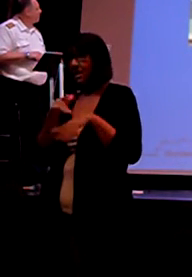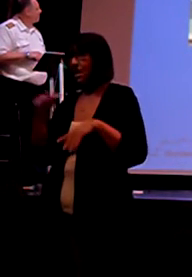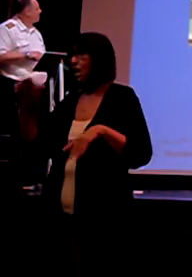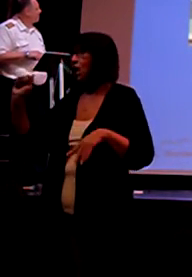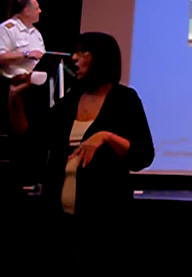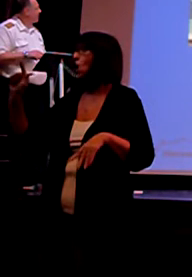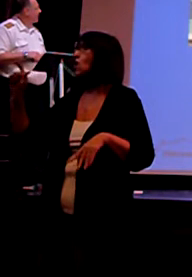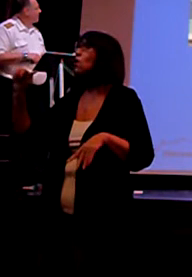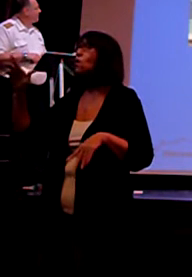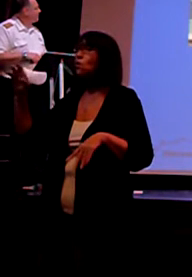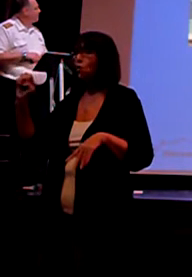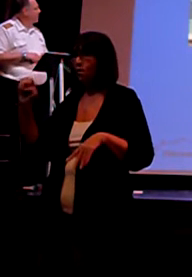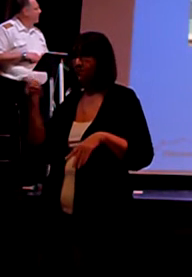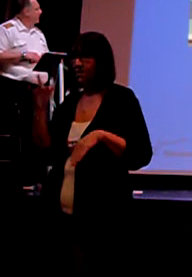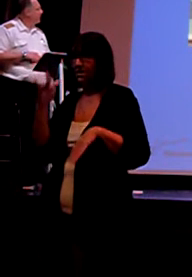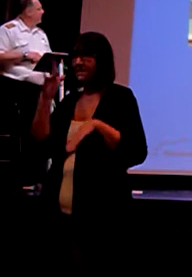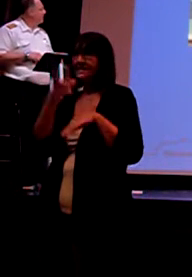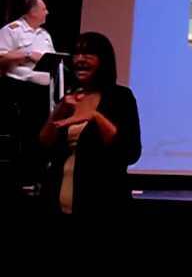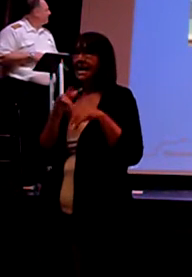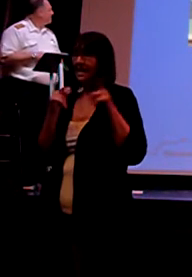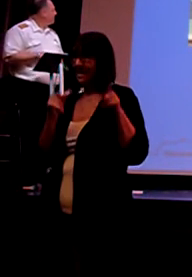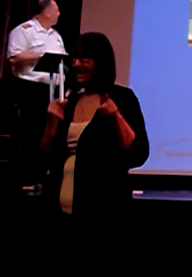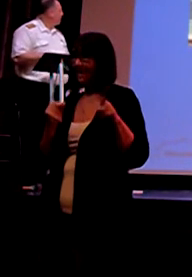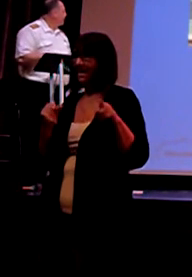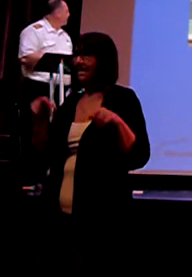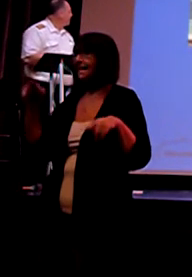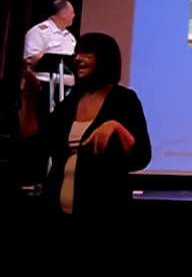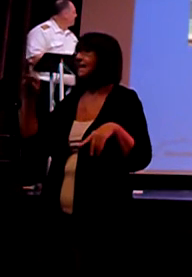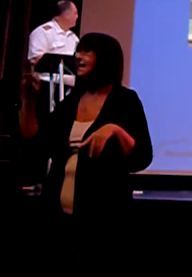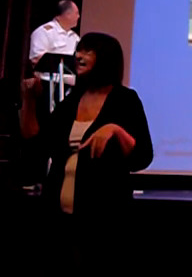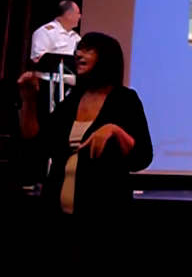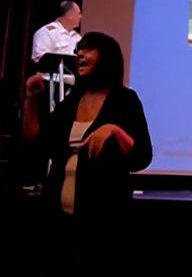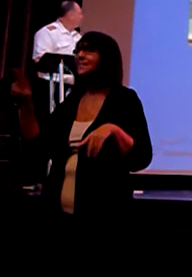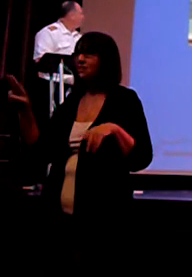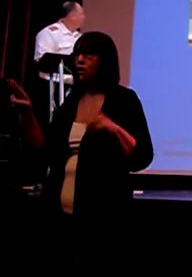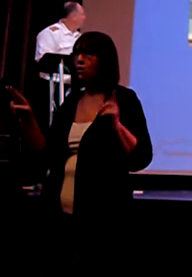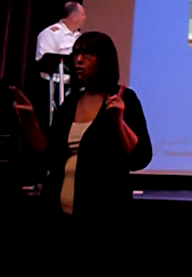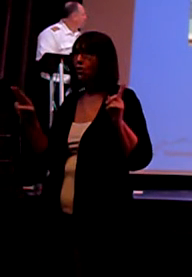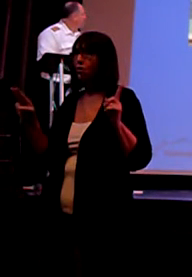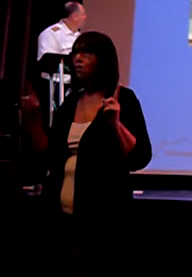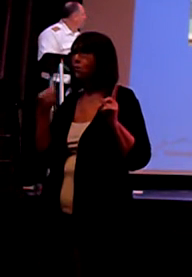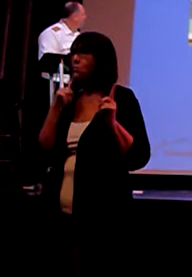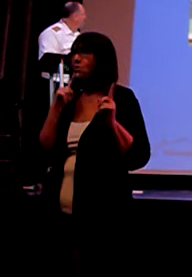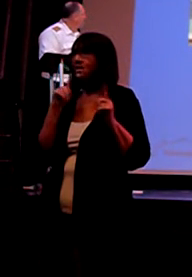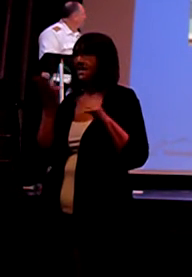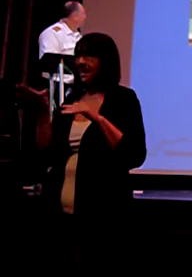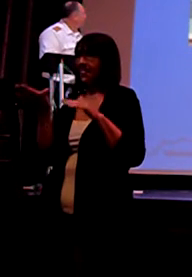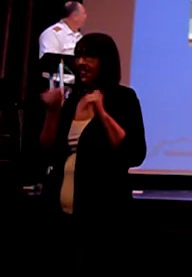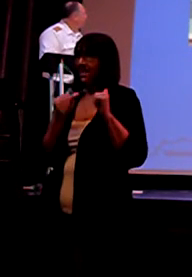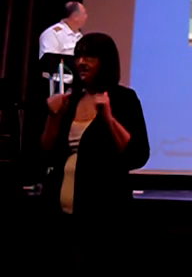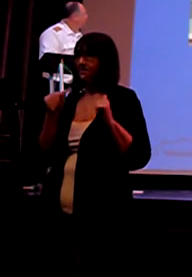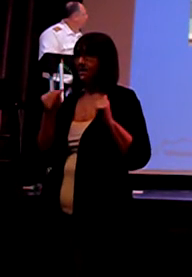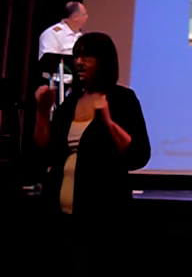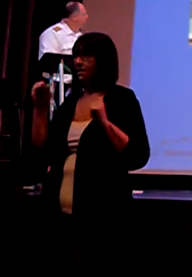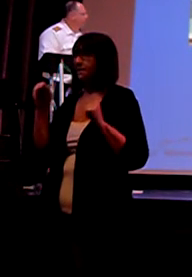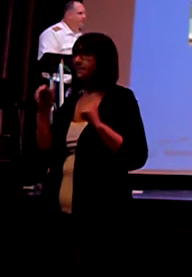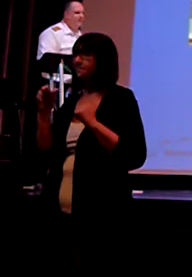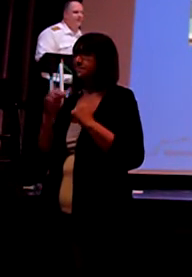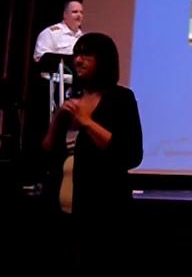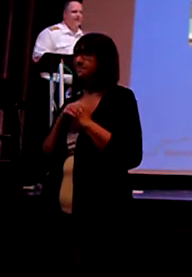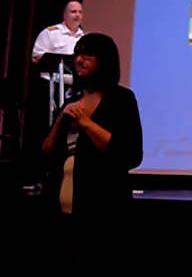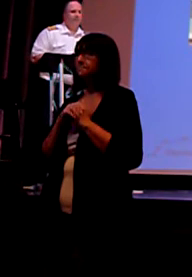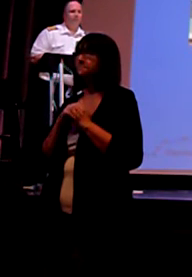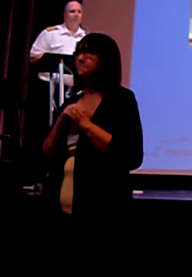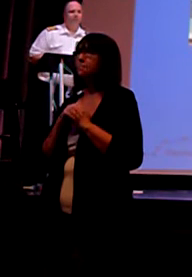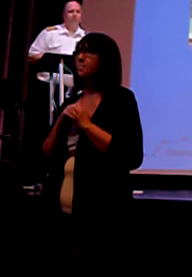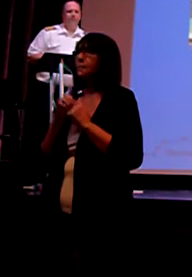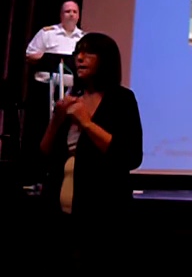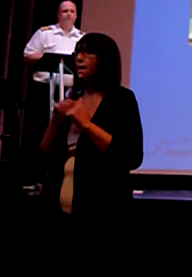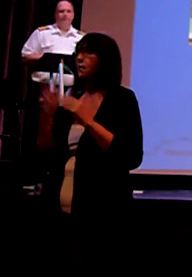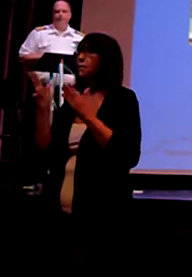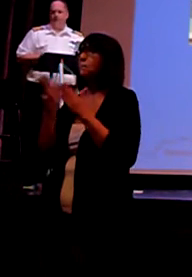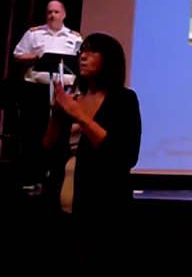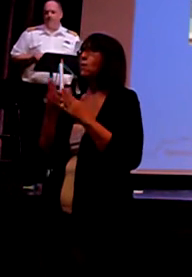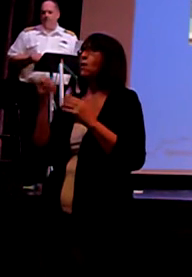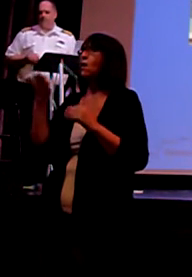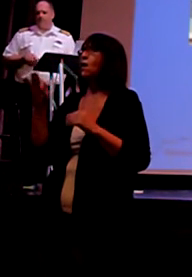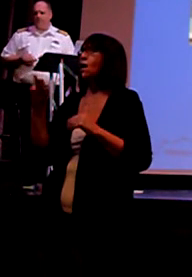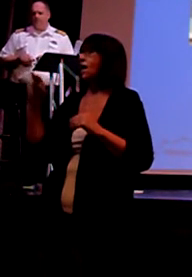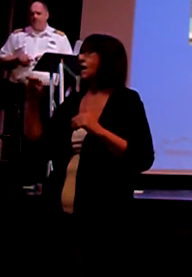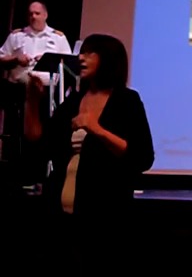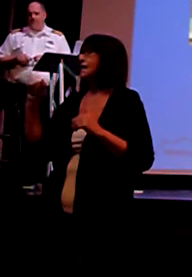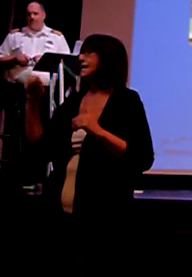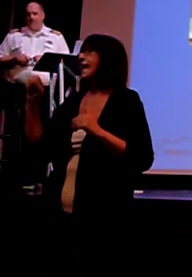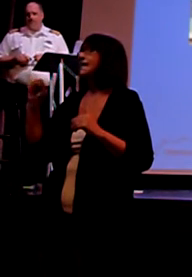Seas, has been in Nassau, and this is when she is leaving in the port of